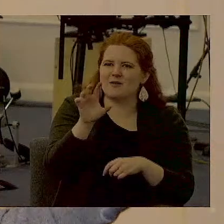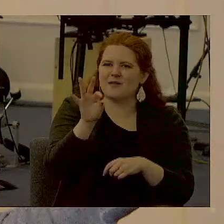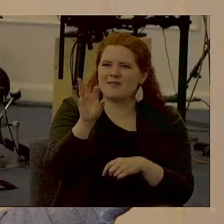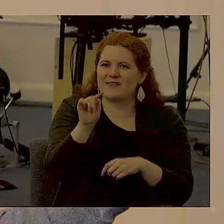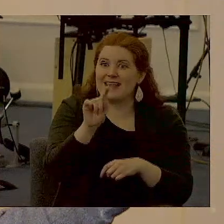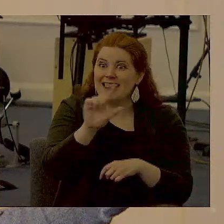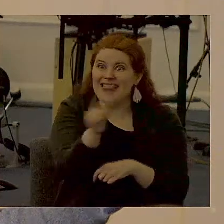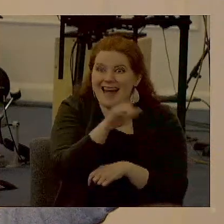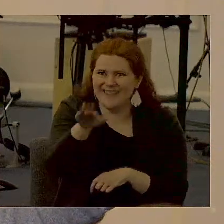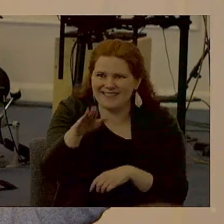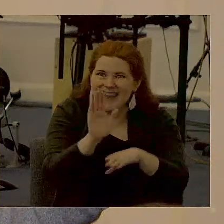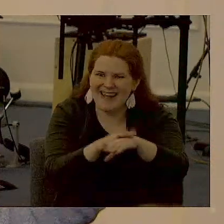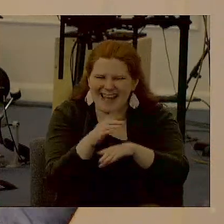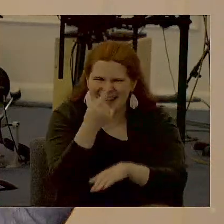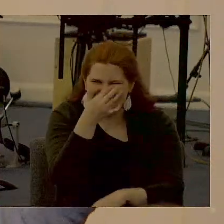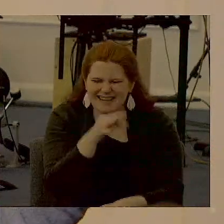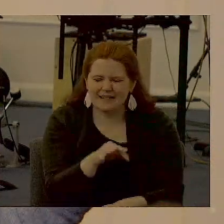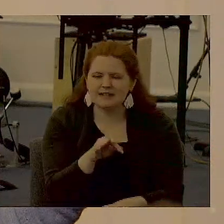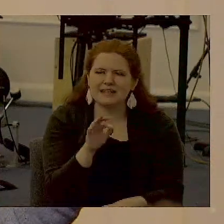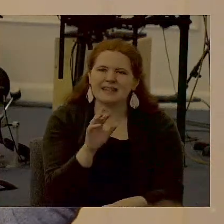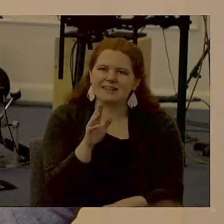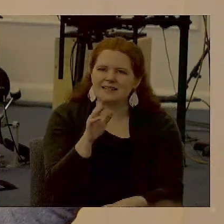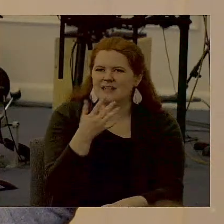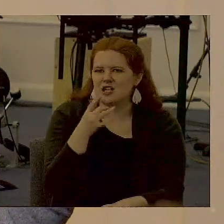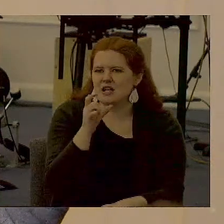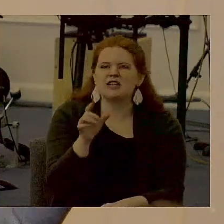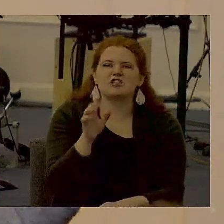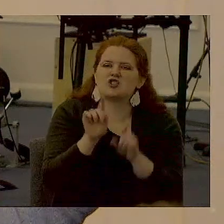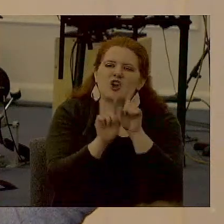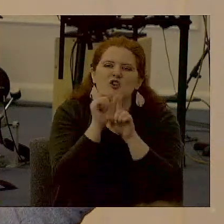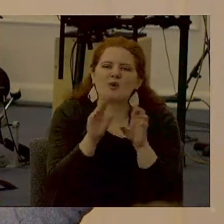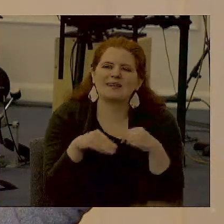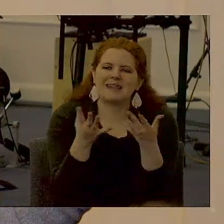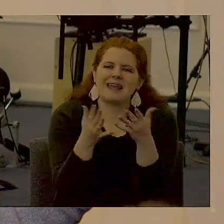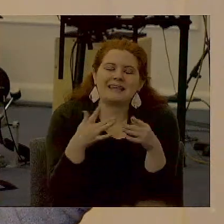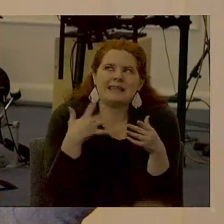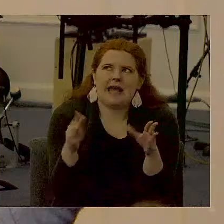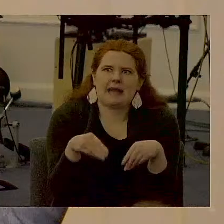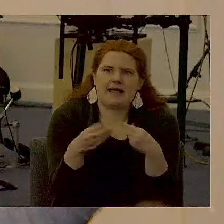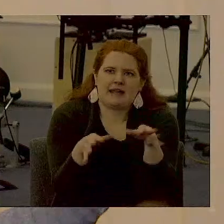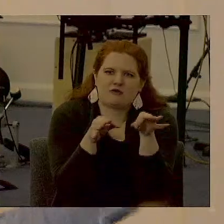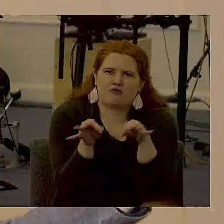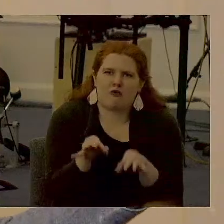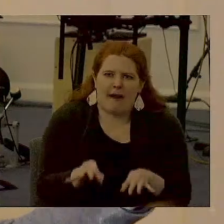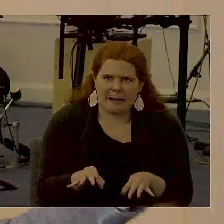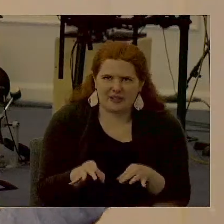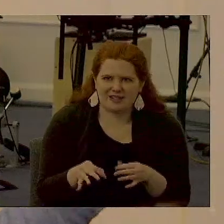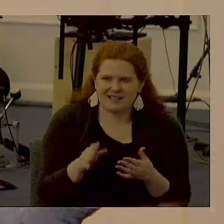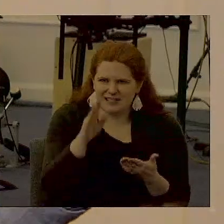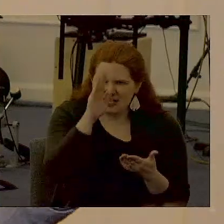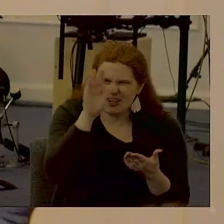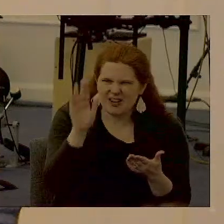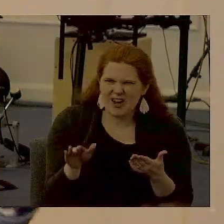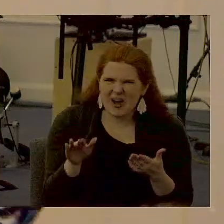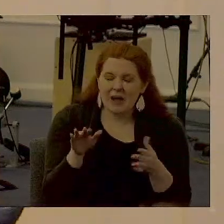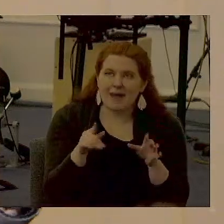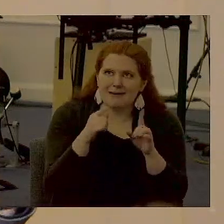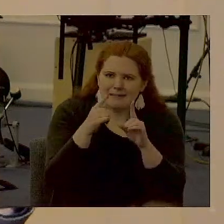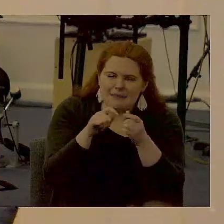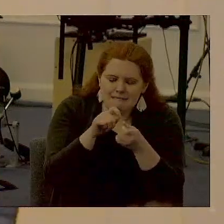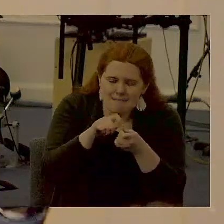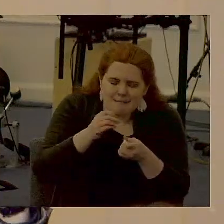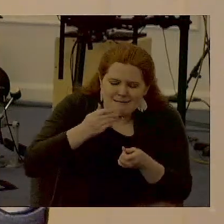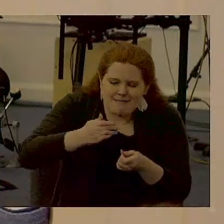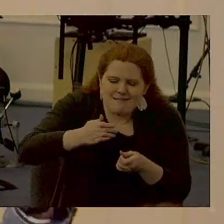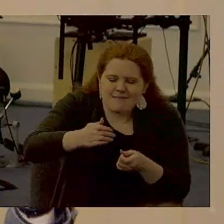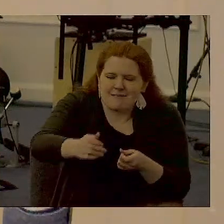turn left. In 600 feet, turn right. At the next stop sign, make a left. Your